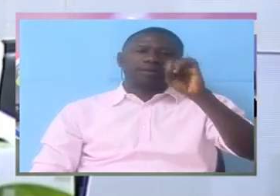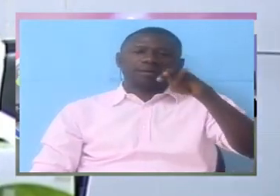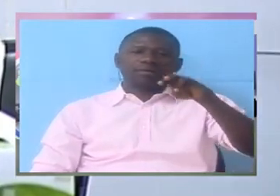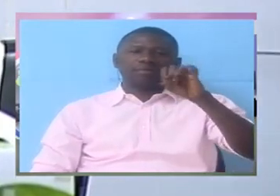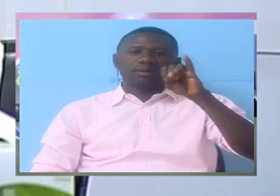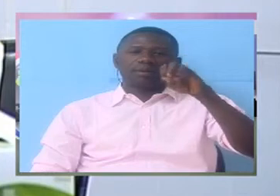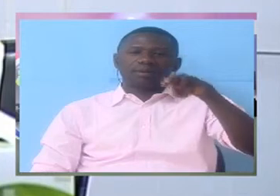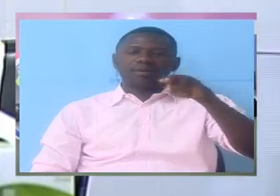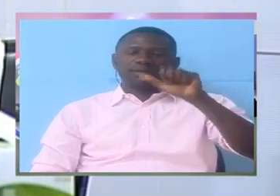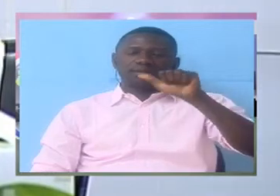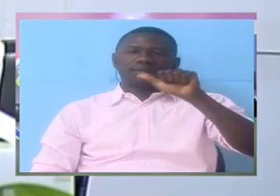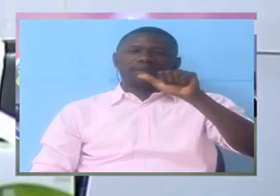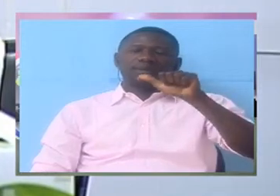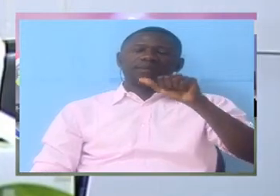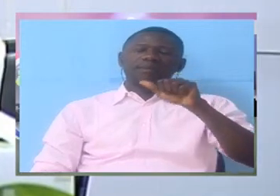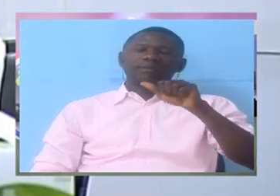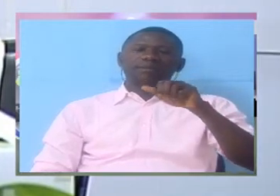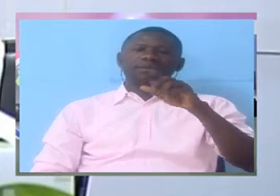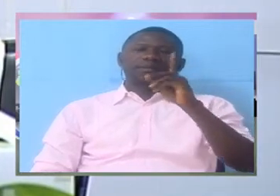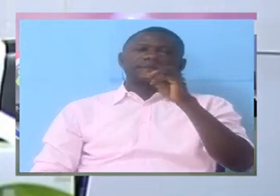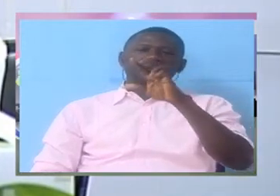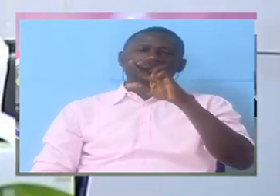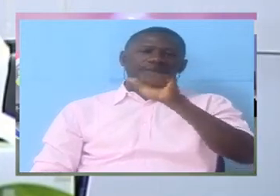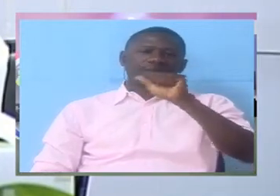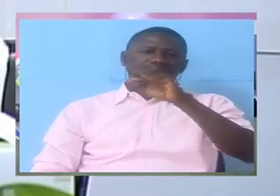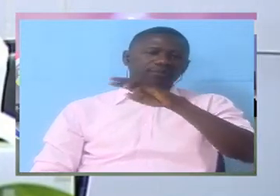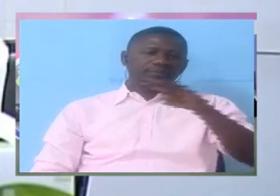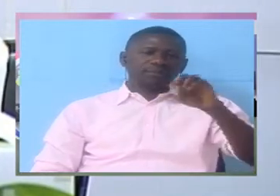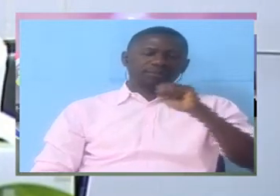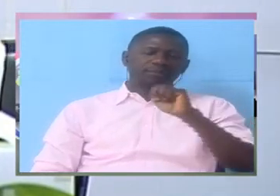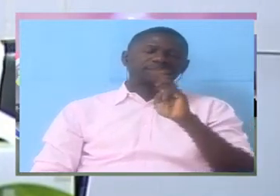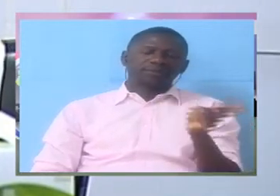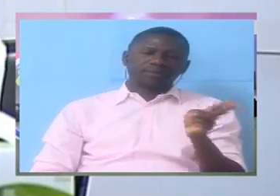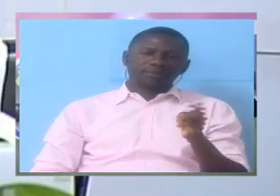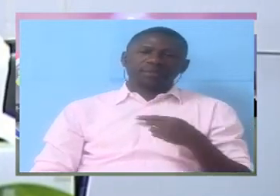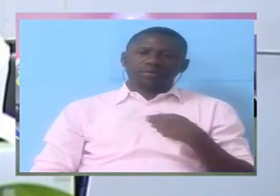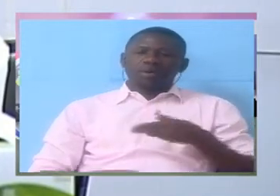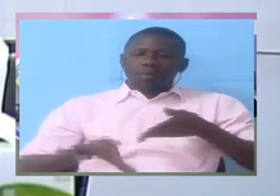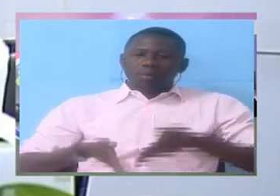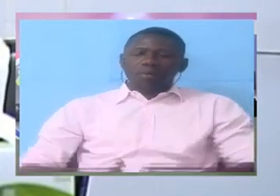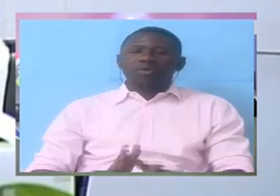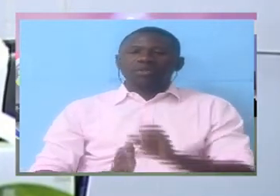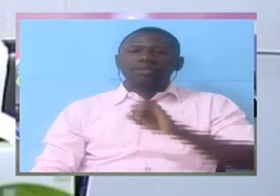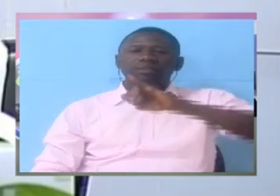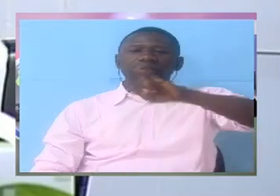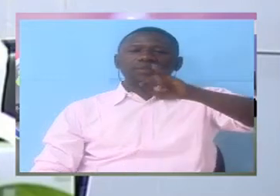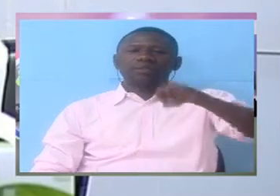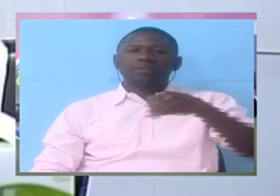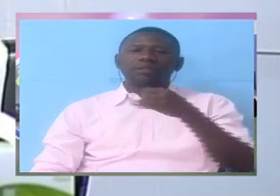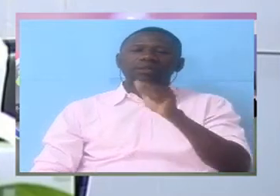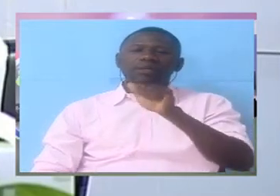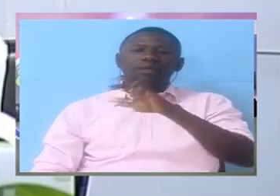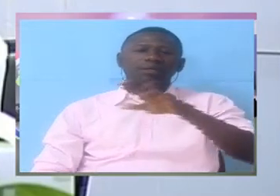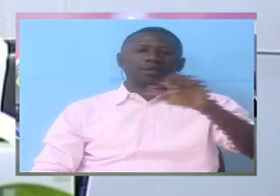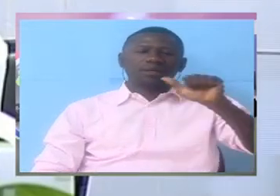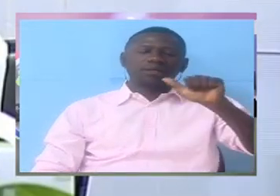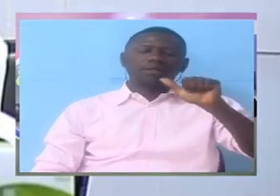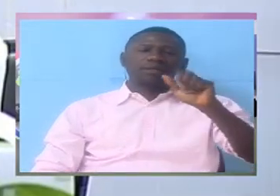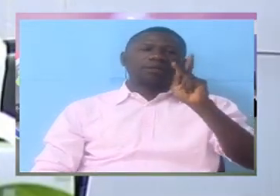in Jarakade Kunda in 1958. Nguluta Jarakade Kunda 1958